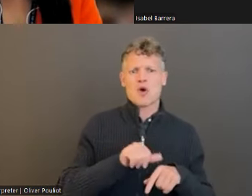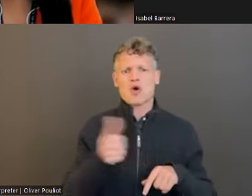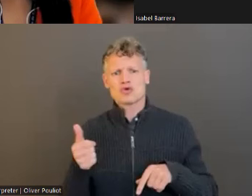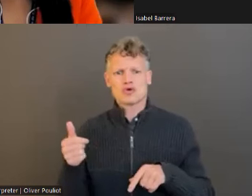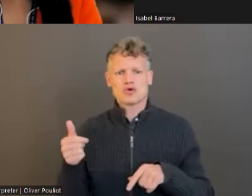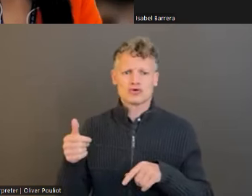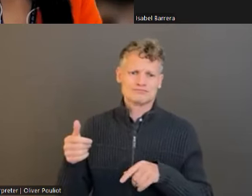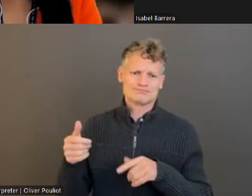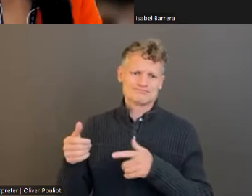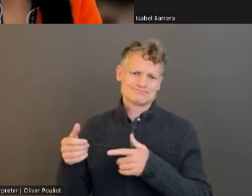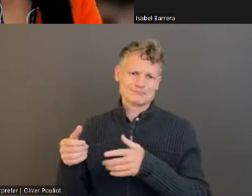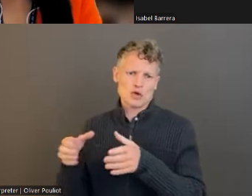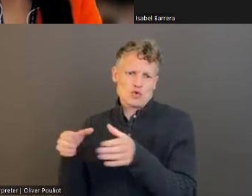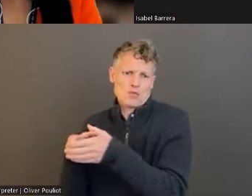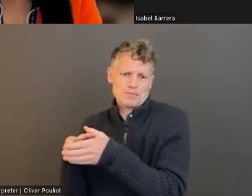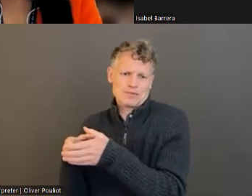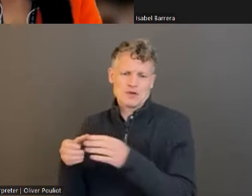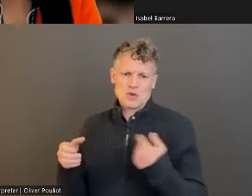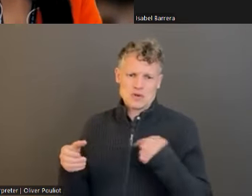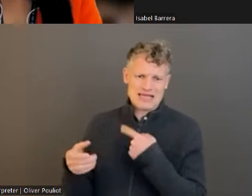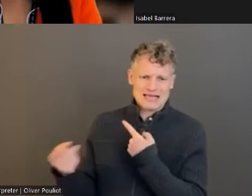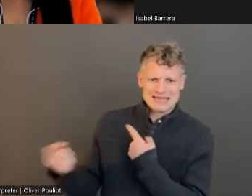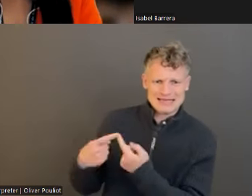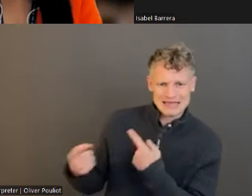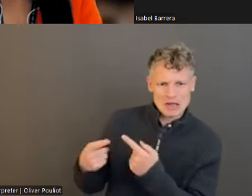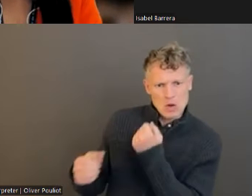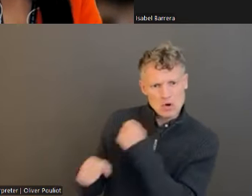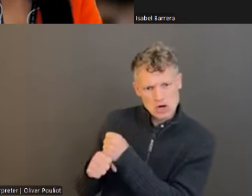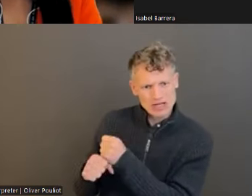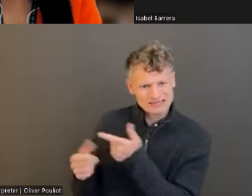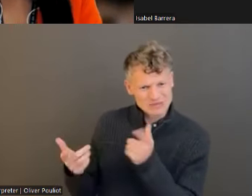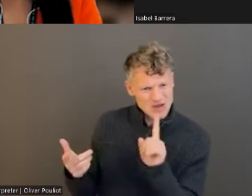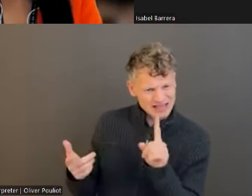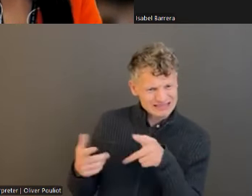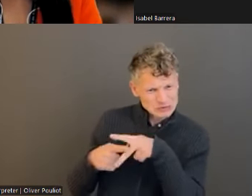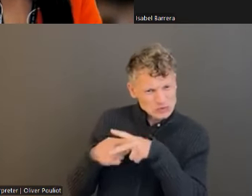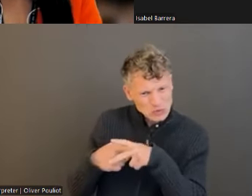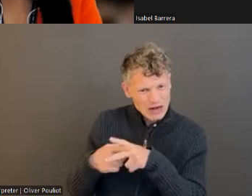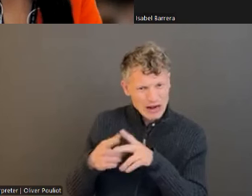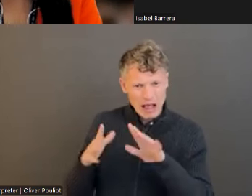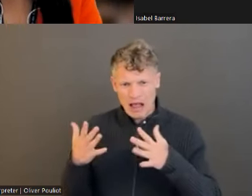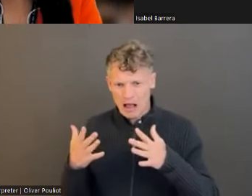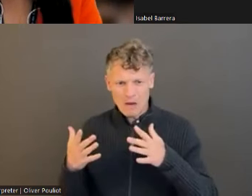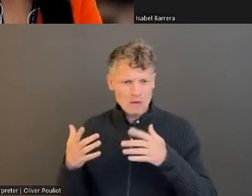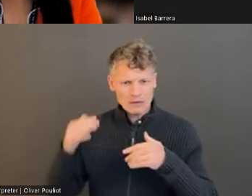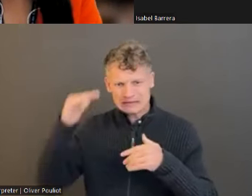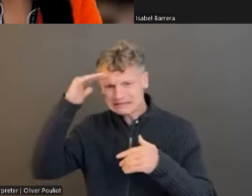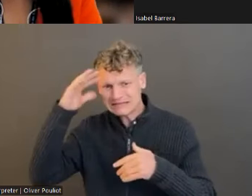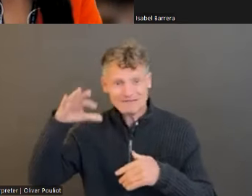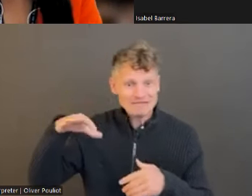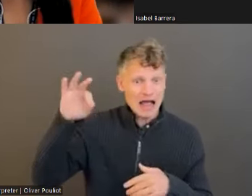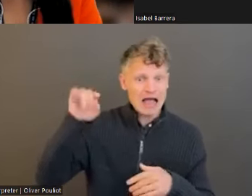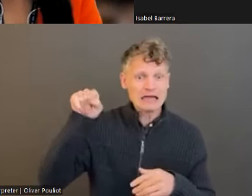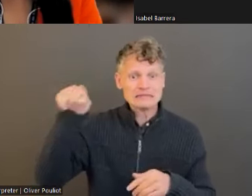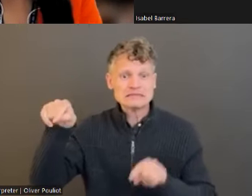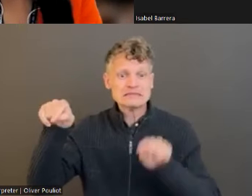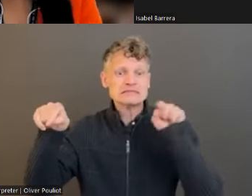kind of tools we already have. We need to work with the countries to identify what are the actions that are necessary to reduce this